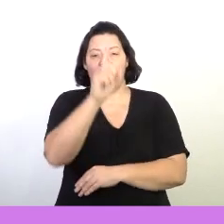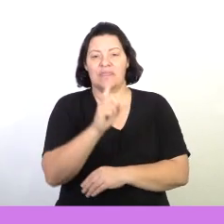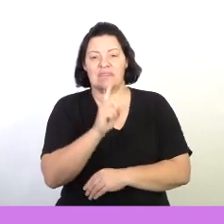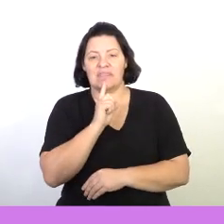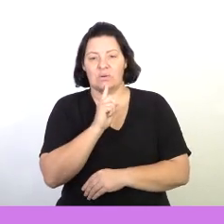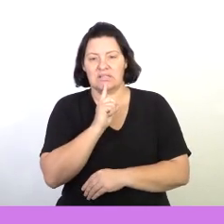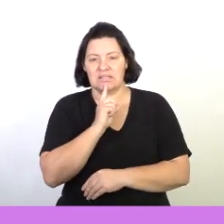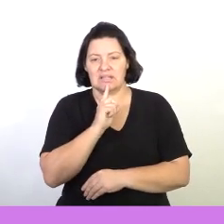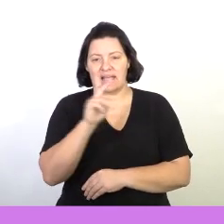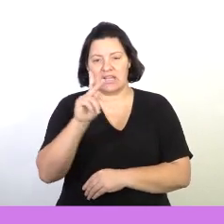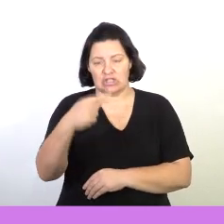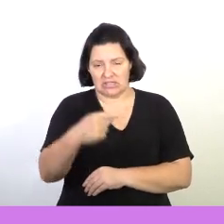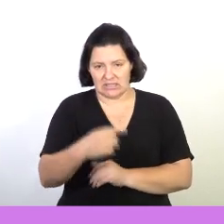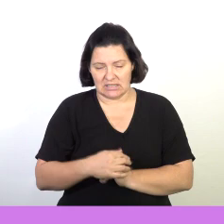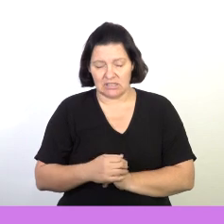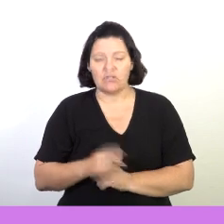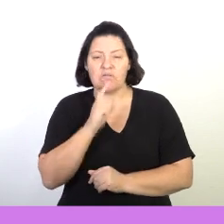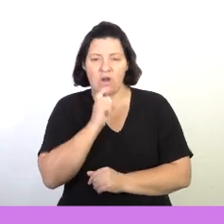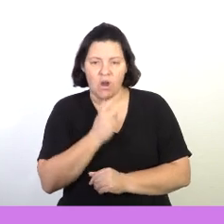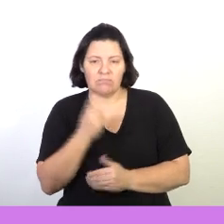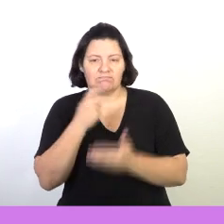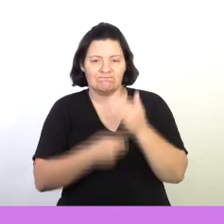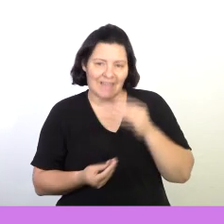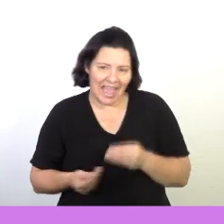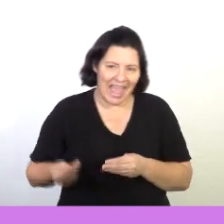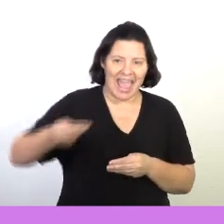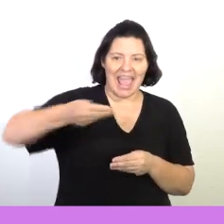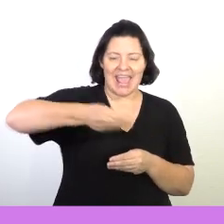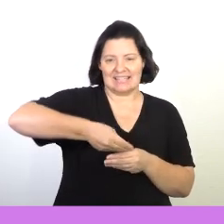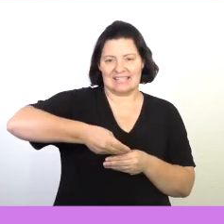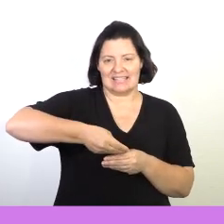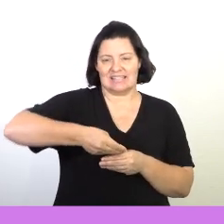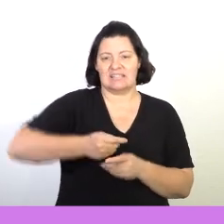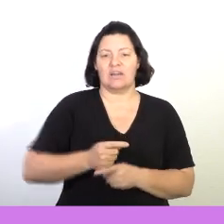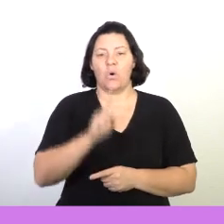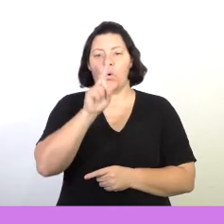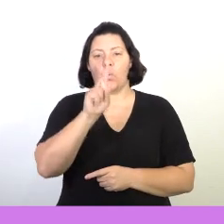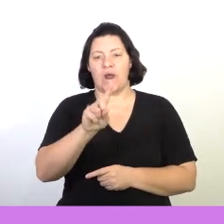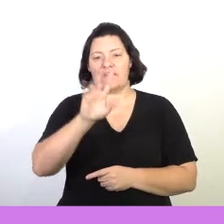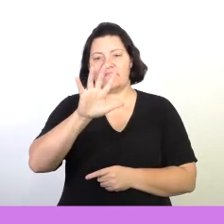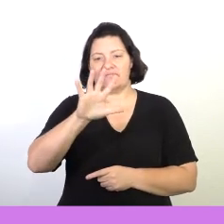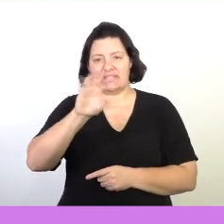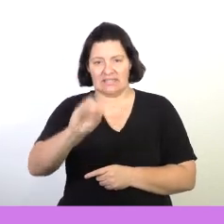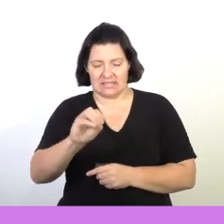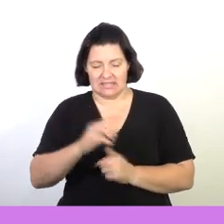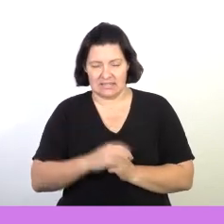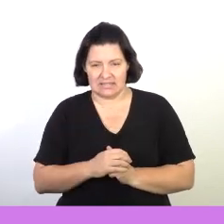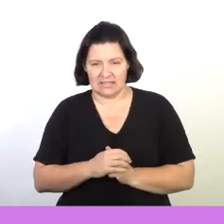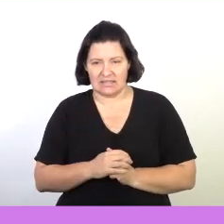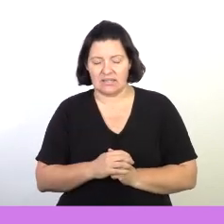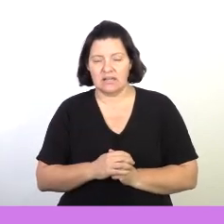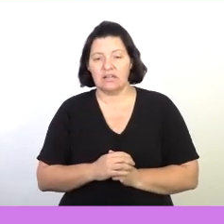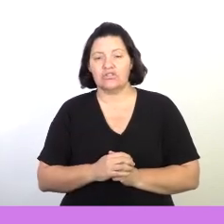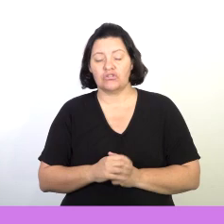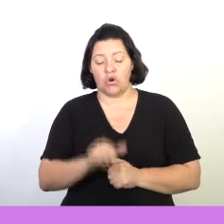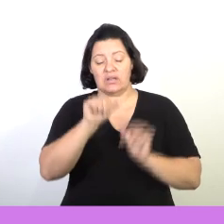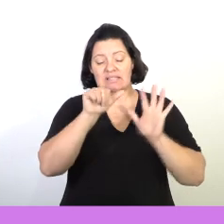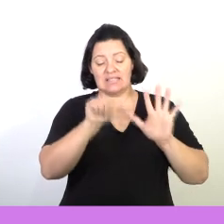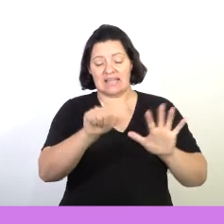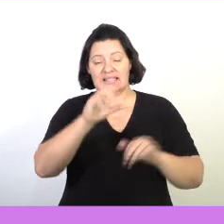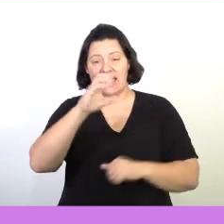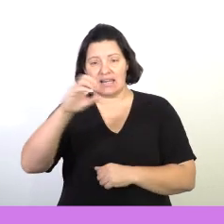1,000 kilograms. So in this amount, John will charge Esther an extra amount of 150.